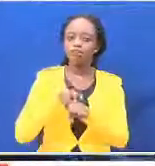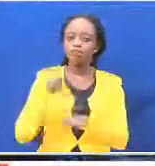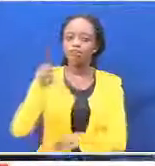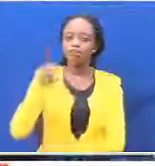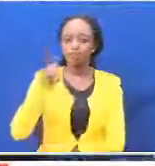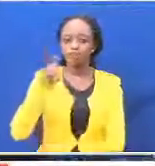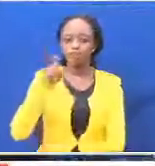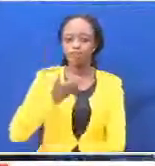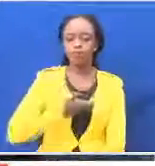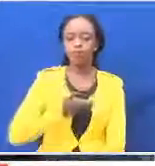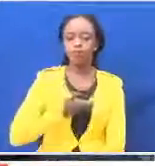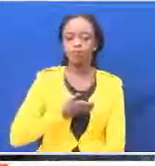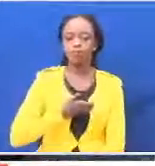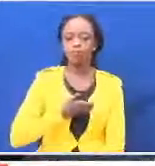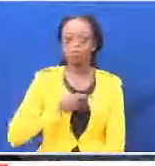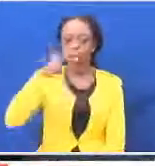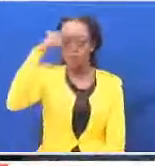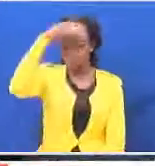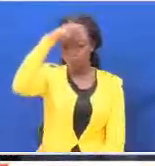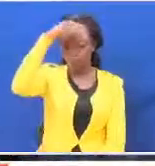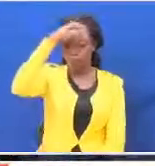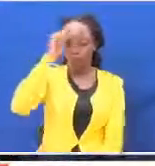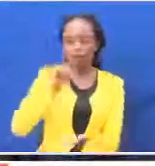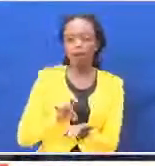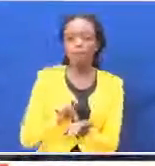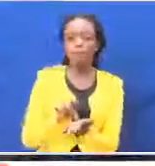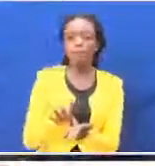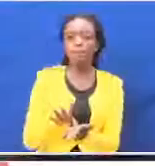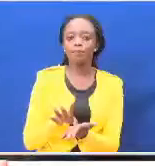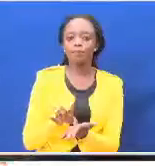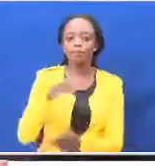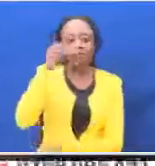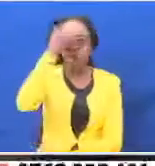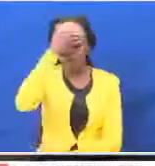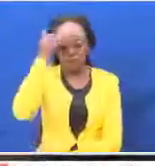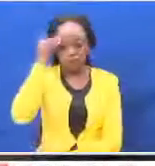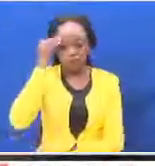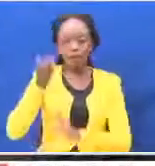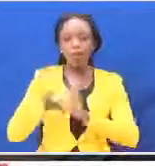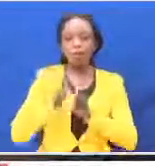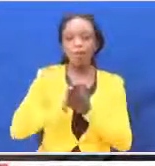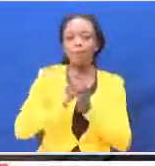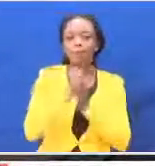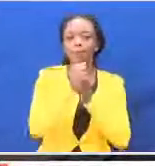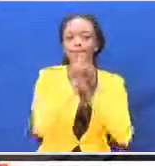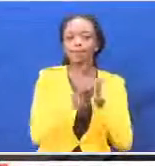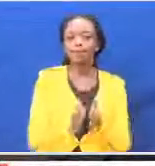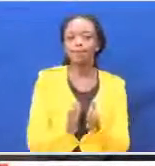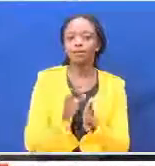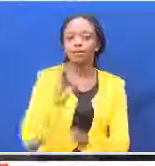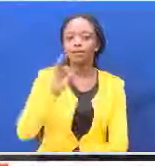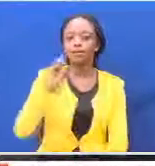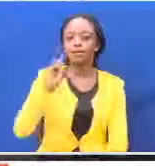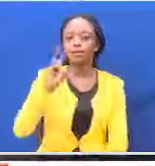Council. Wetangula alitolewa, asahau mambo ya kuwa kiongozi wa Fort Kenya.